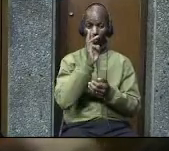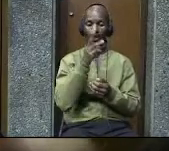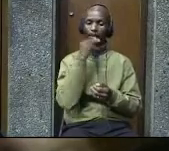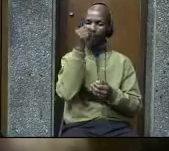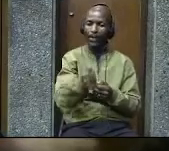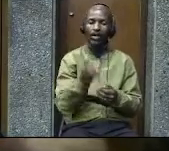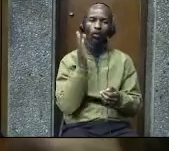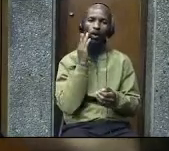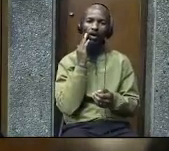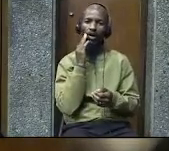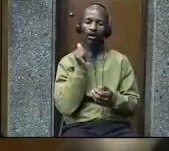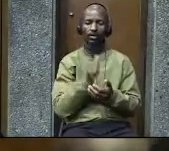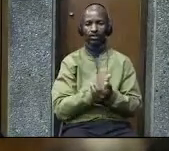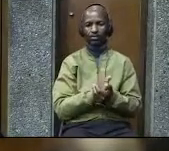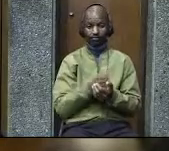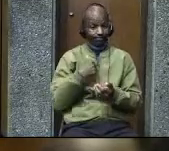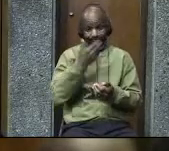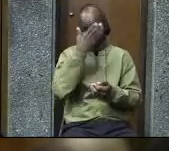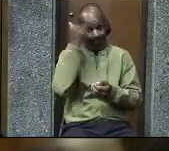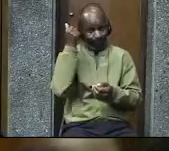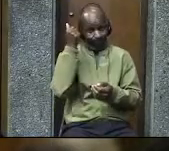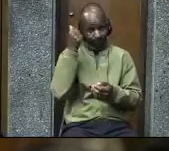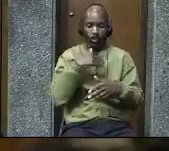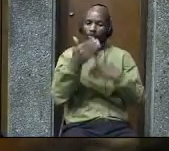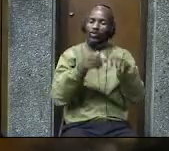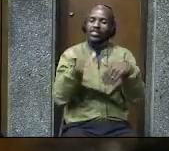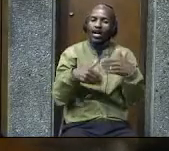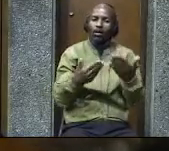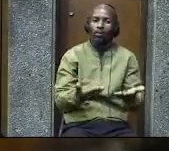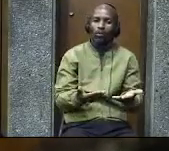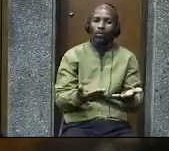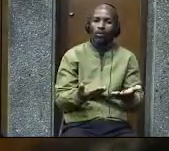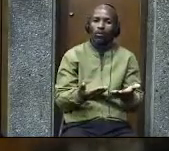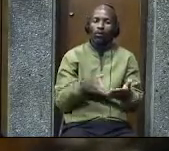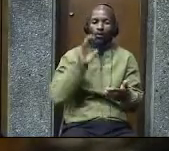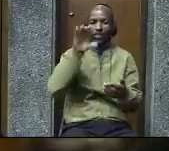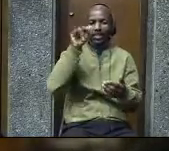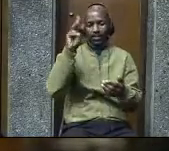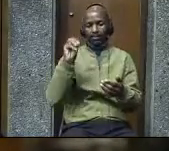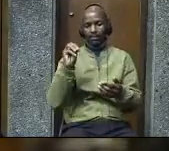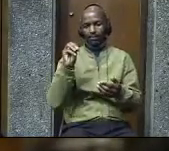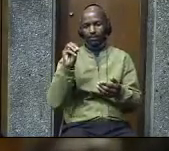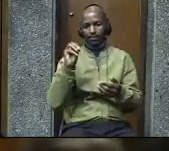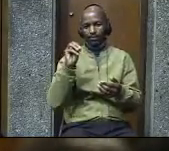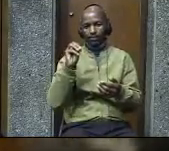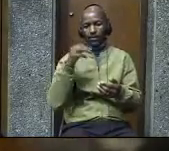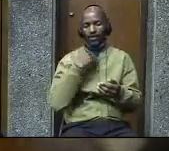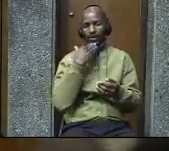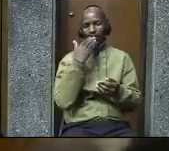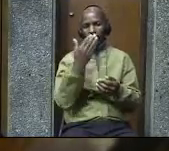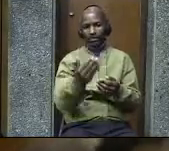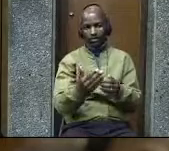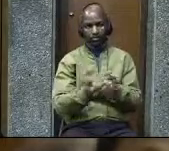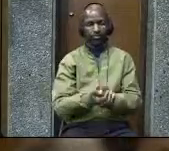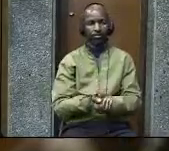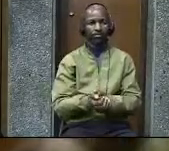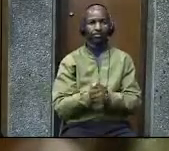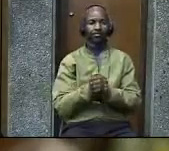paid, or I don't know, how do they process the claims? I thank you.